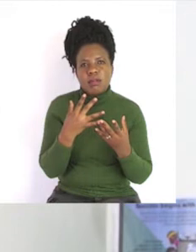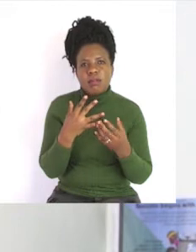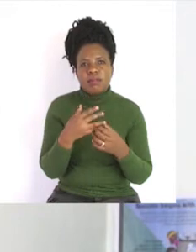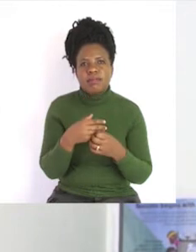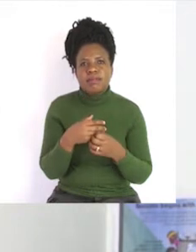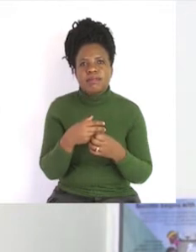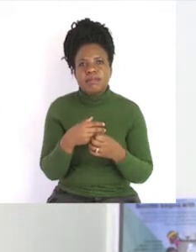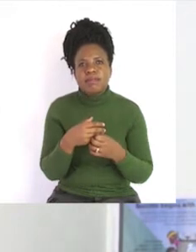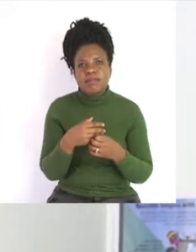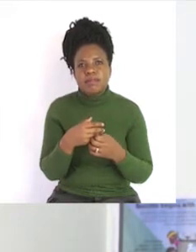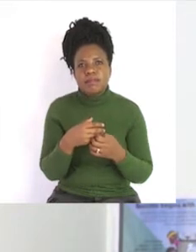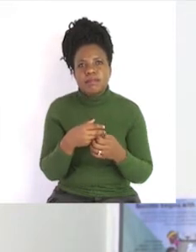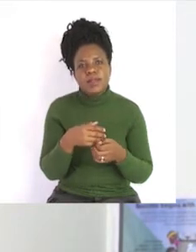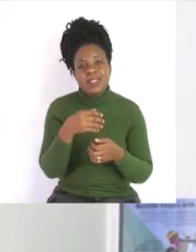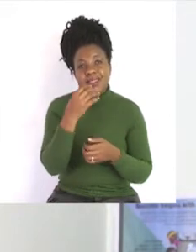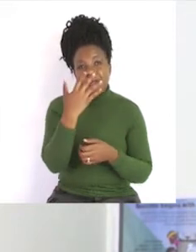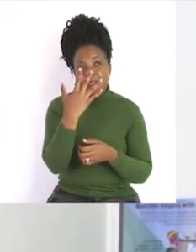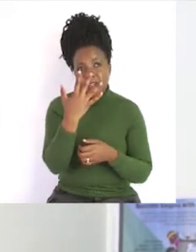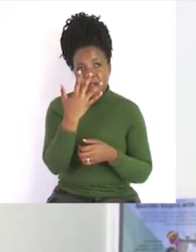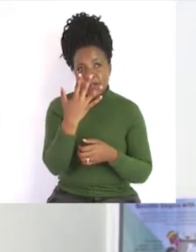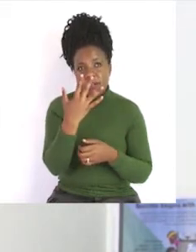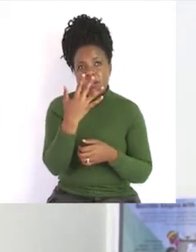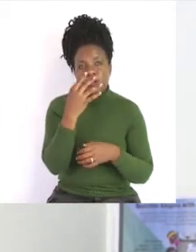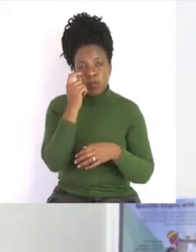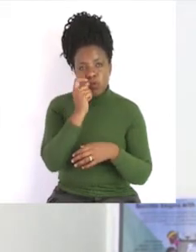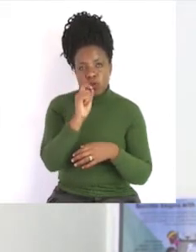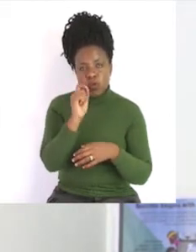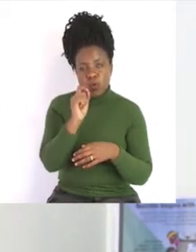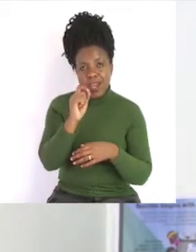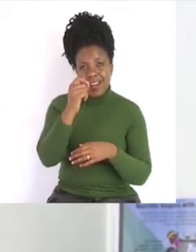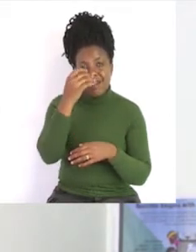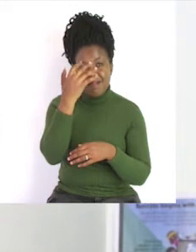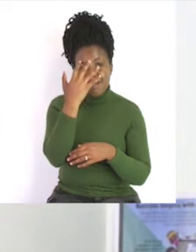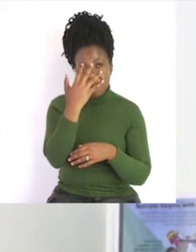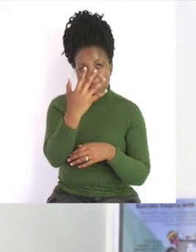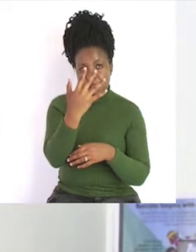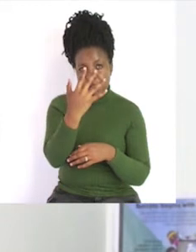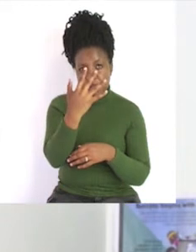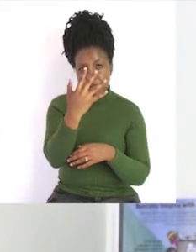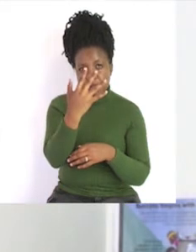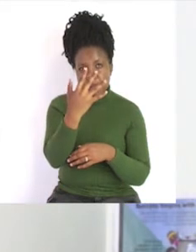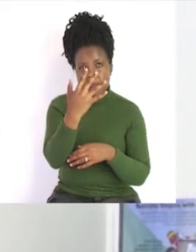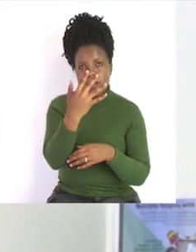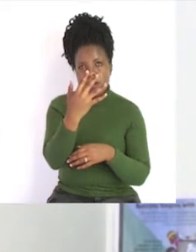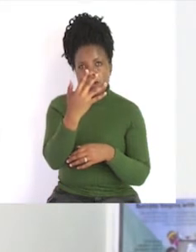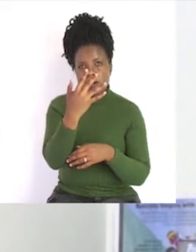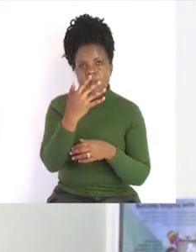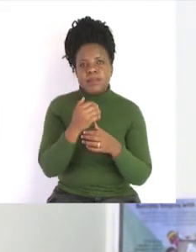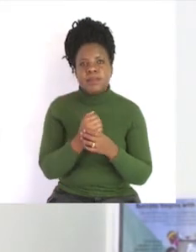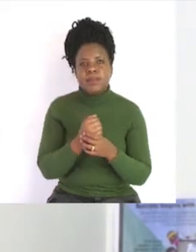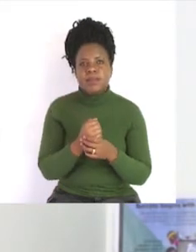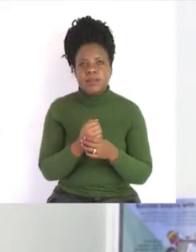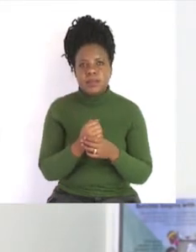48. So somewhere here. So it will go in 5 times. Am I right? All right, Clarice is agreeing with